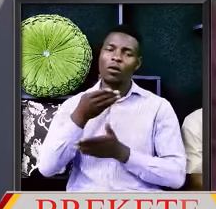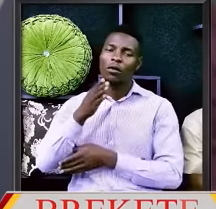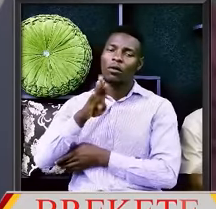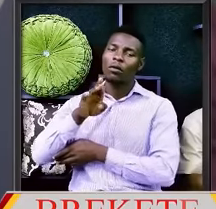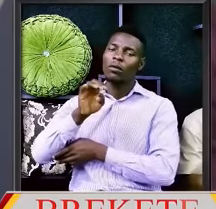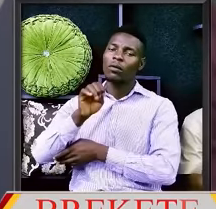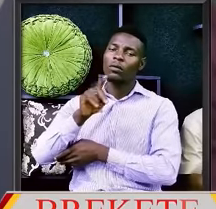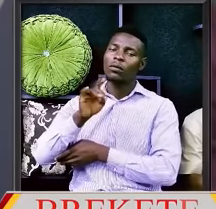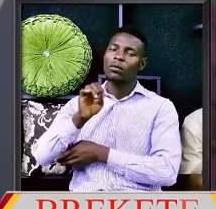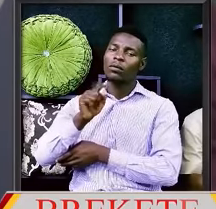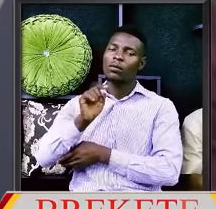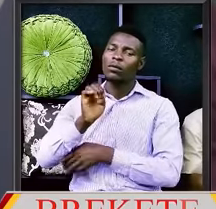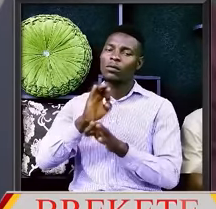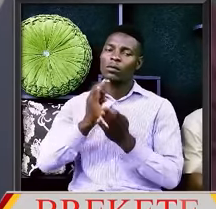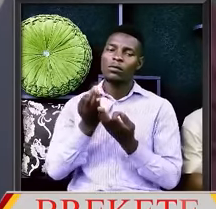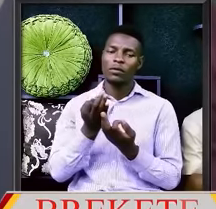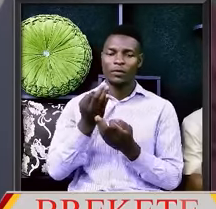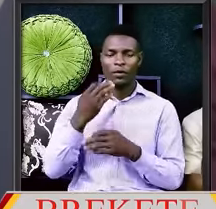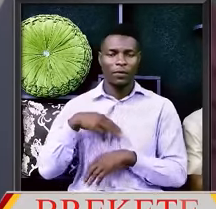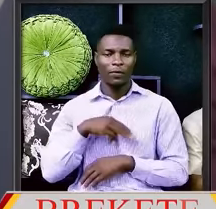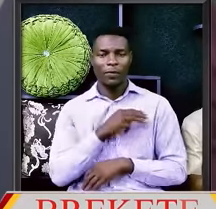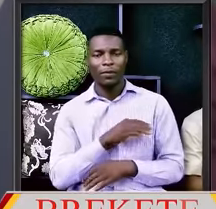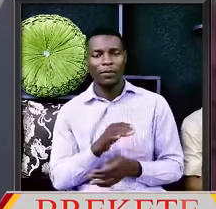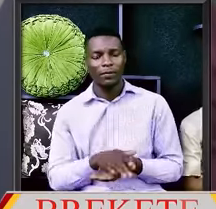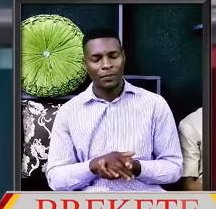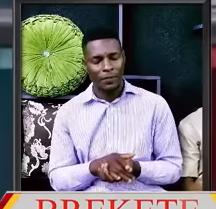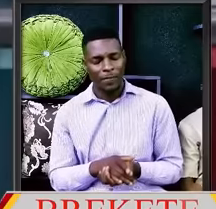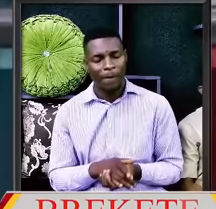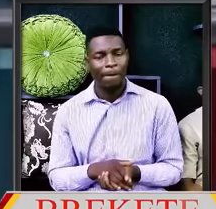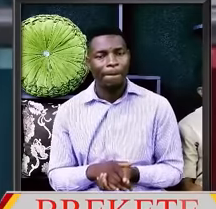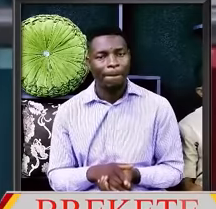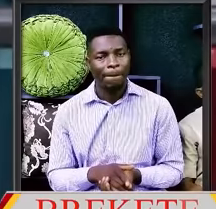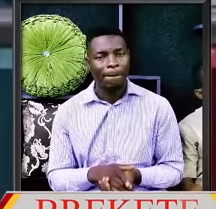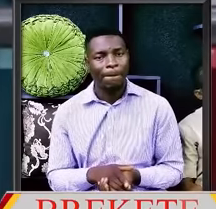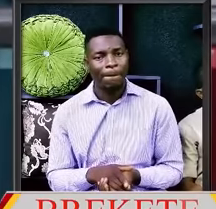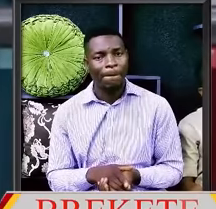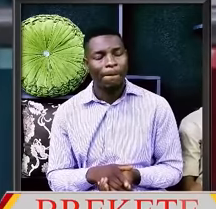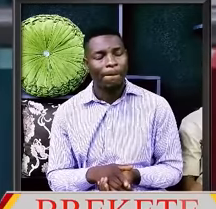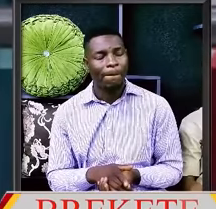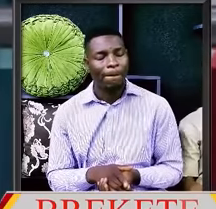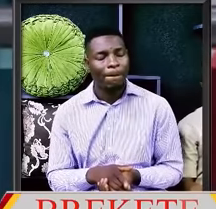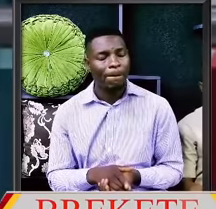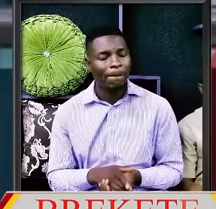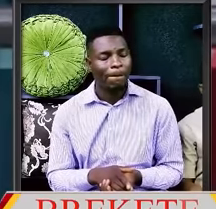members. Amen, and you too, sir. Yes, sir. Thank you, sir. Yes, sir.